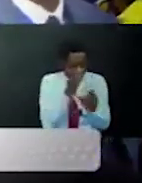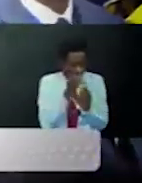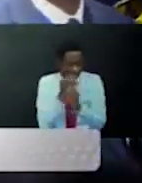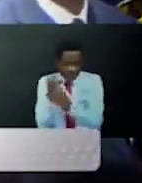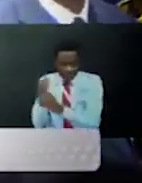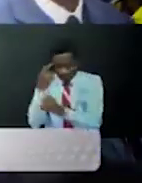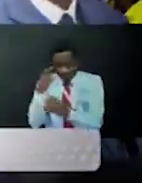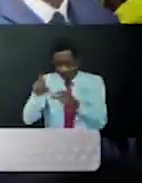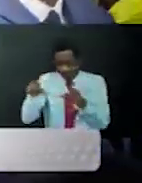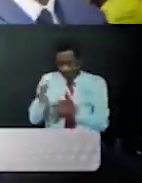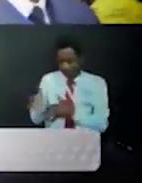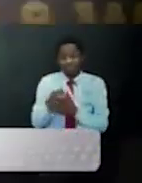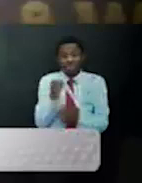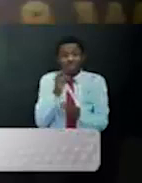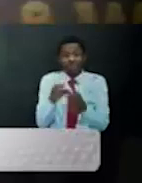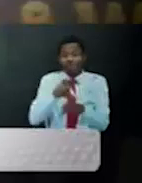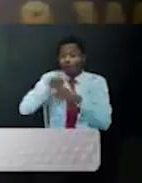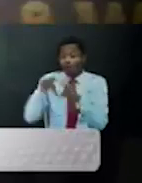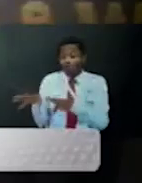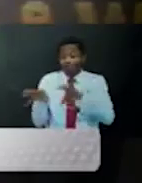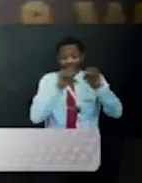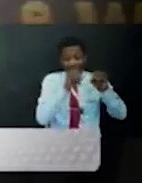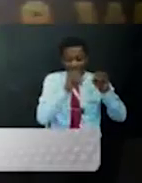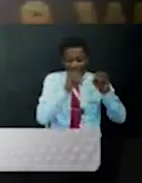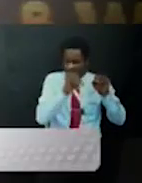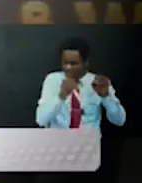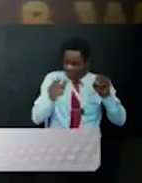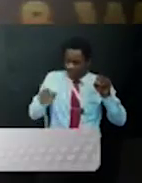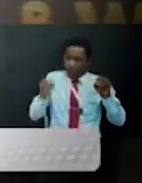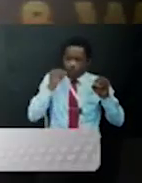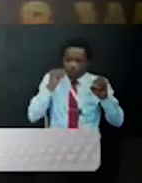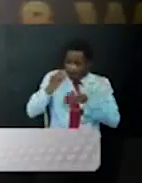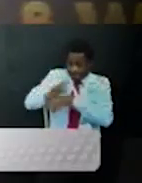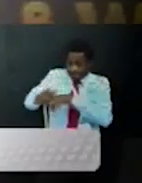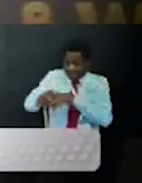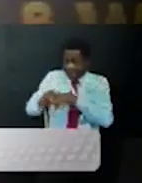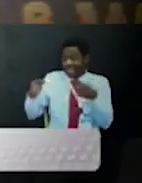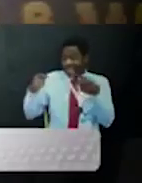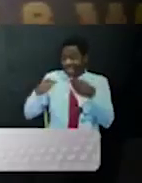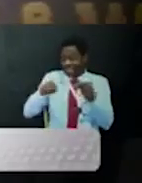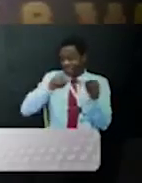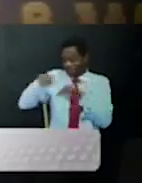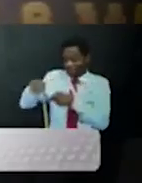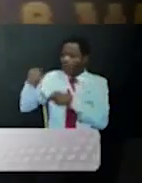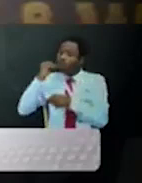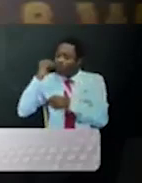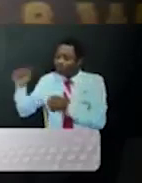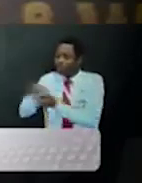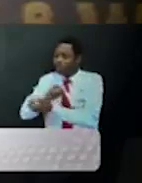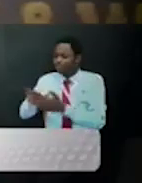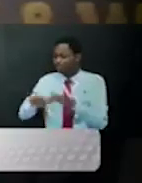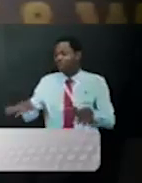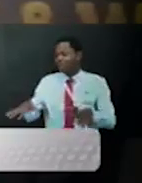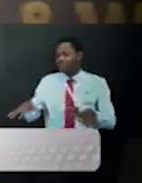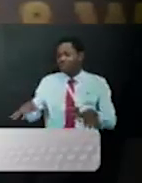nations, entering the ghettos, you enter the church. And by the time we say, Jack, he has made what is our foundation weak.